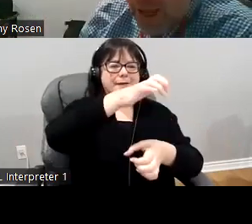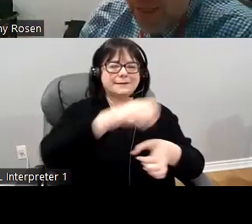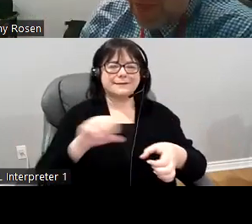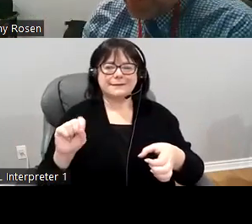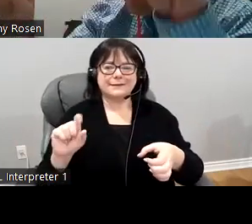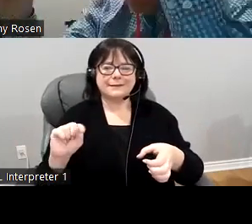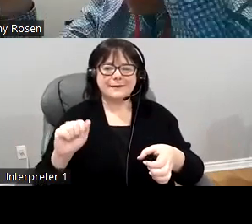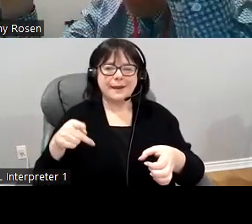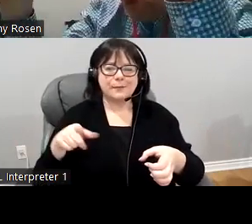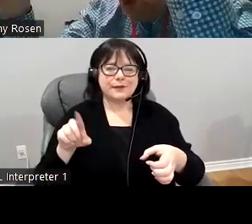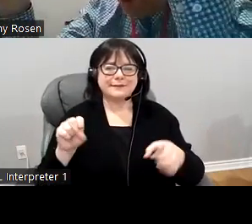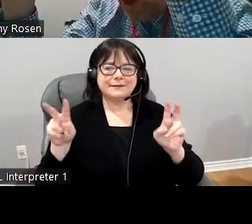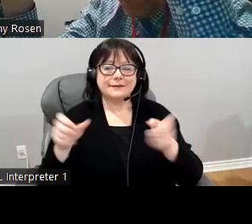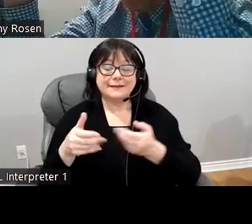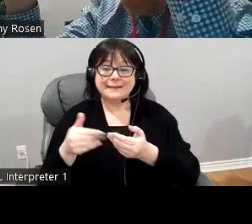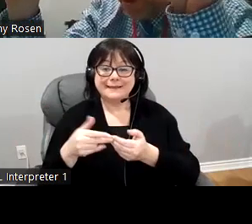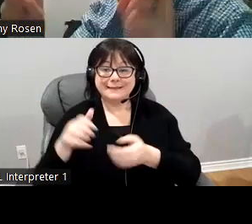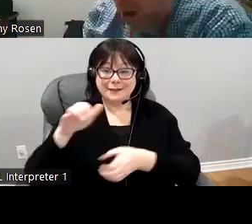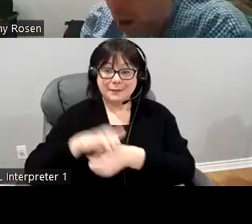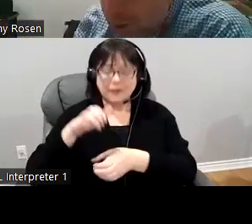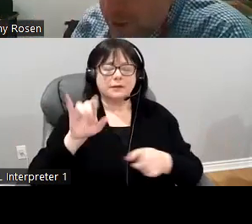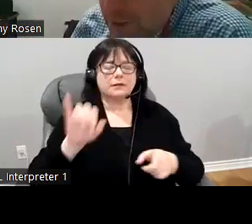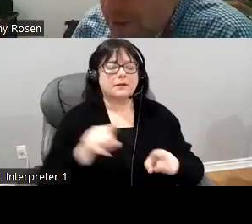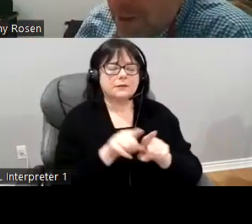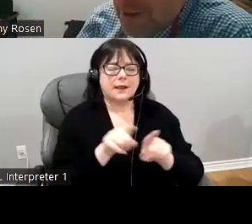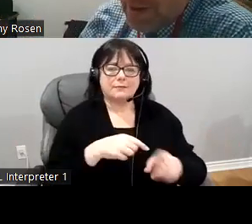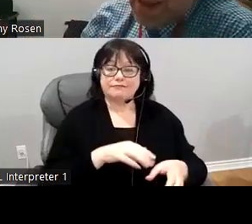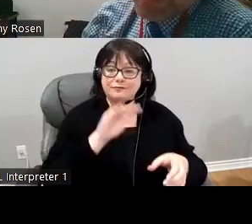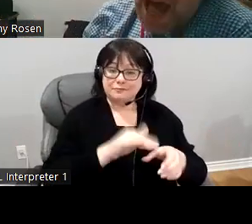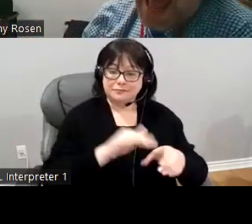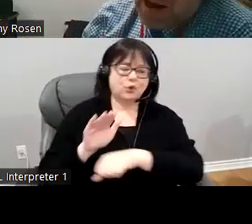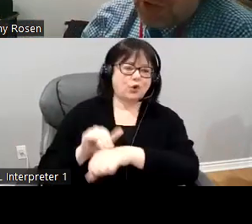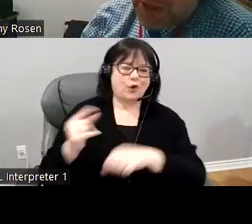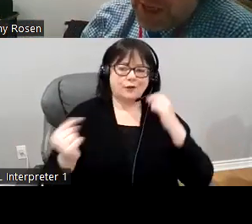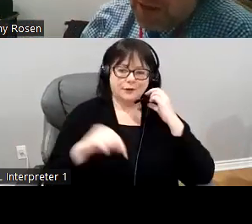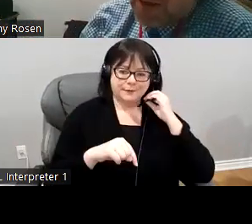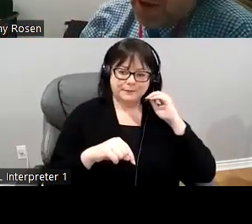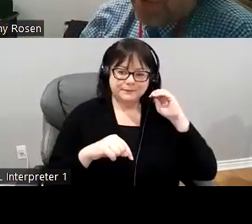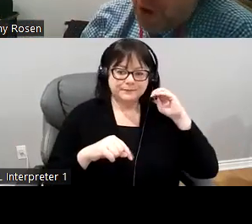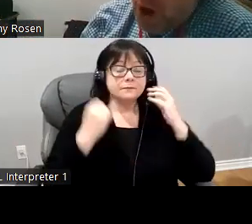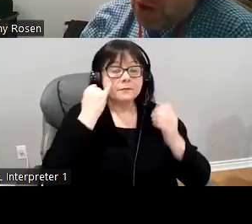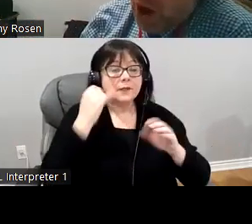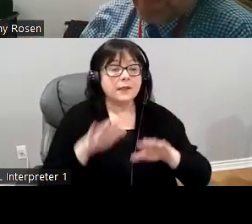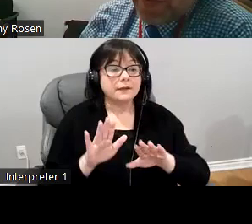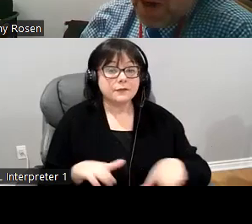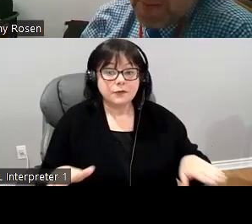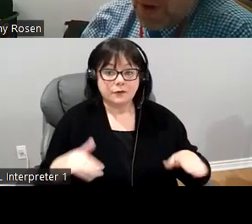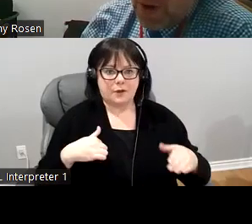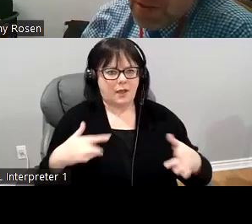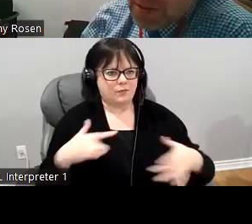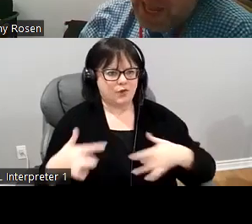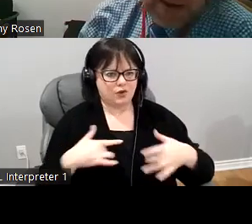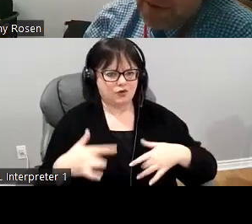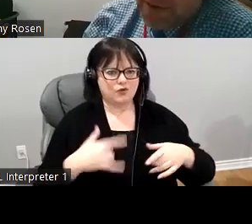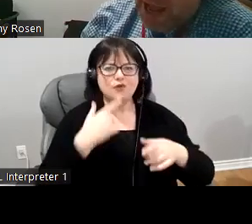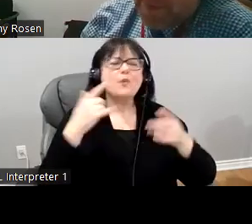concerned that this fall off the monkey bars is not actually a fall off the monkey